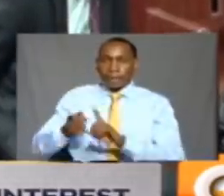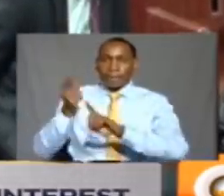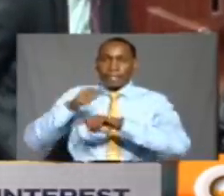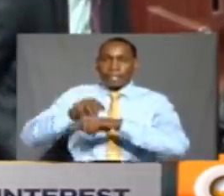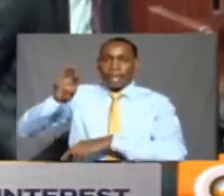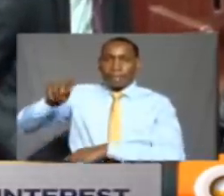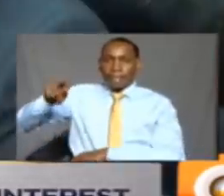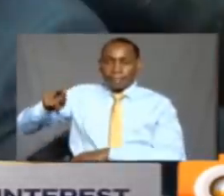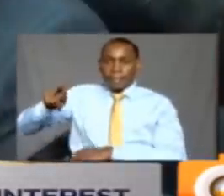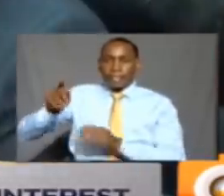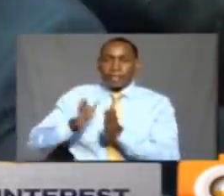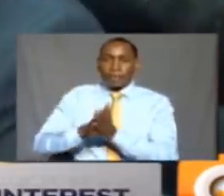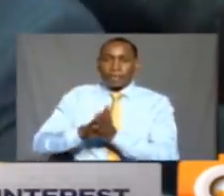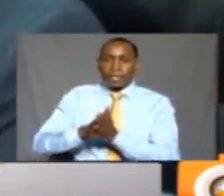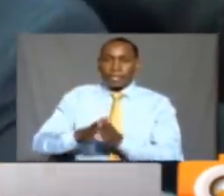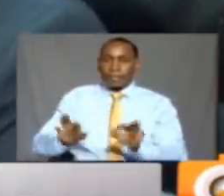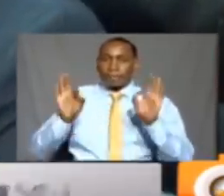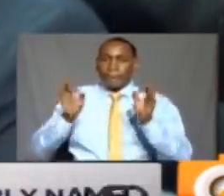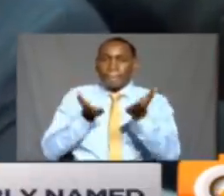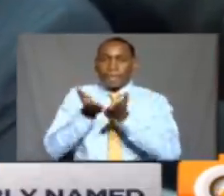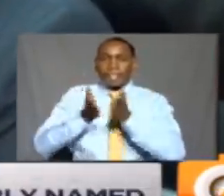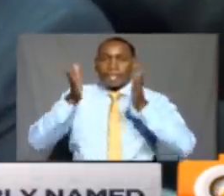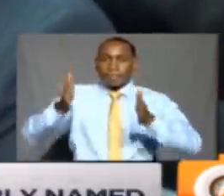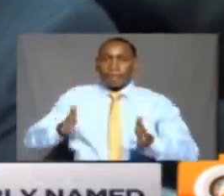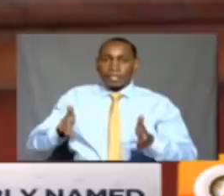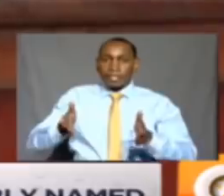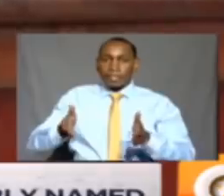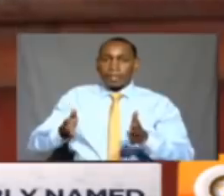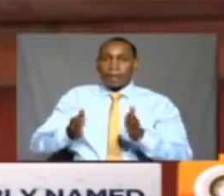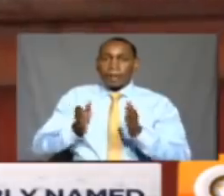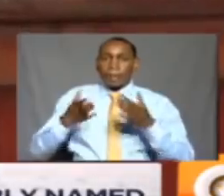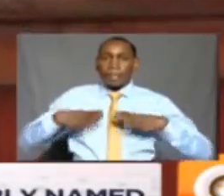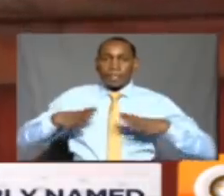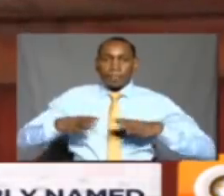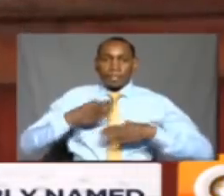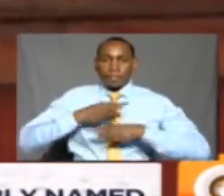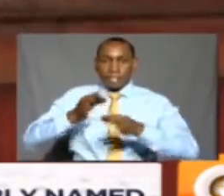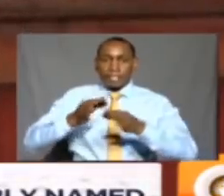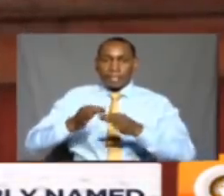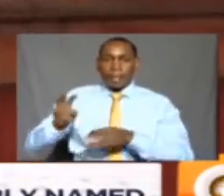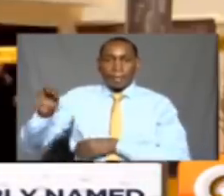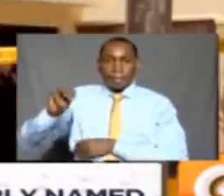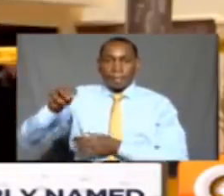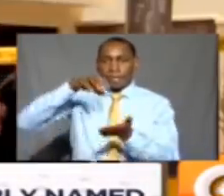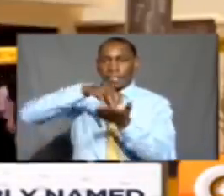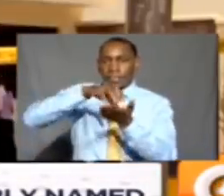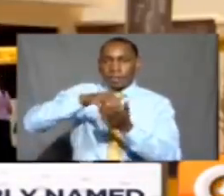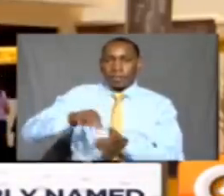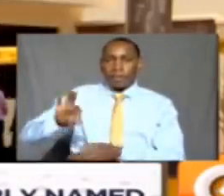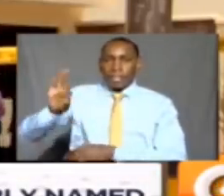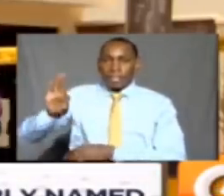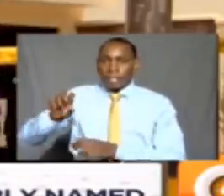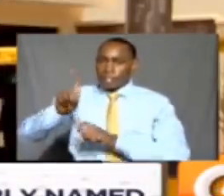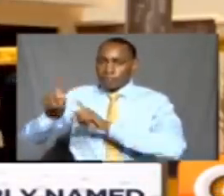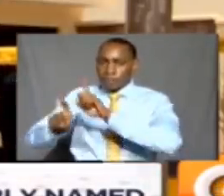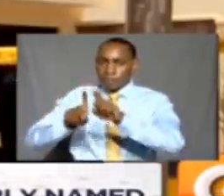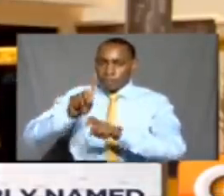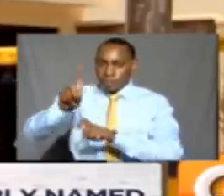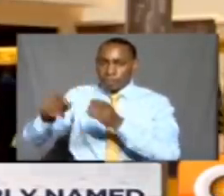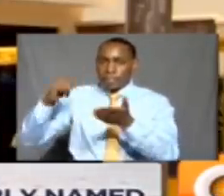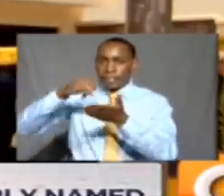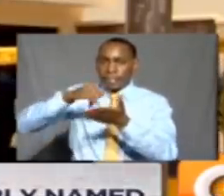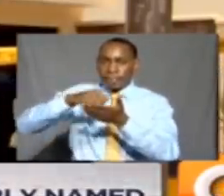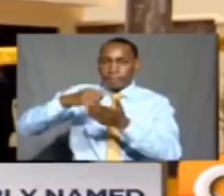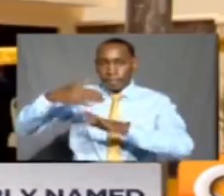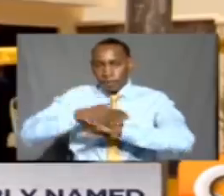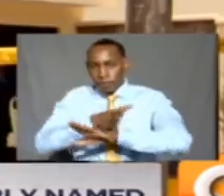Trans Nzoia region, and the flashy businessman as persons of interest in the multi-million scandal. The three being probed for their involvement in the